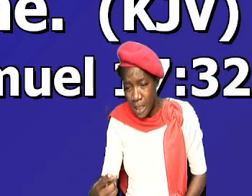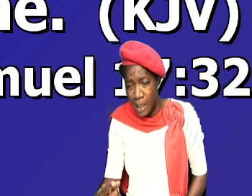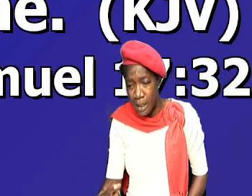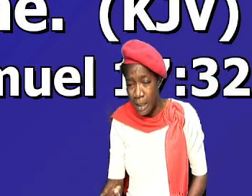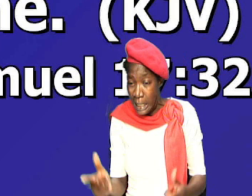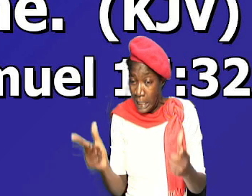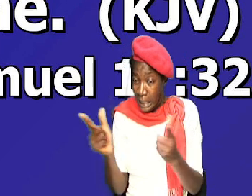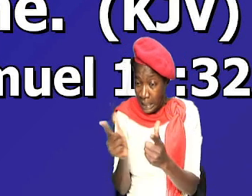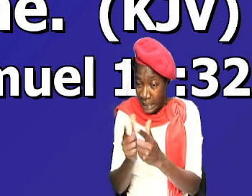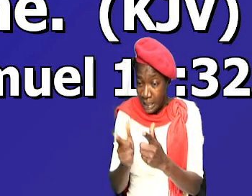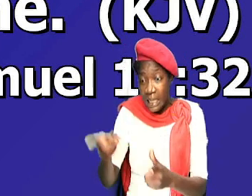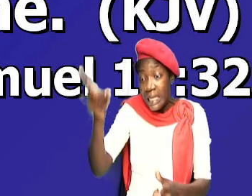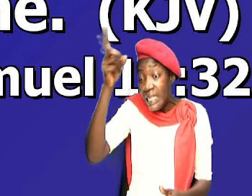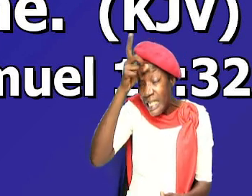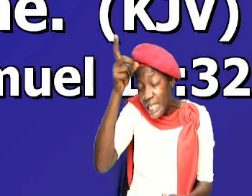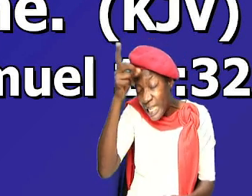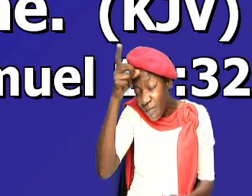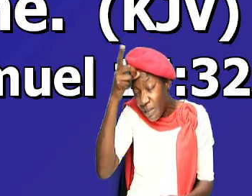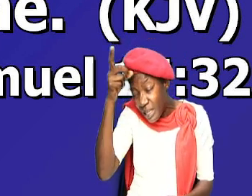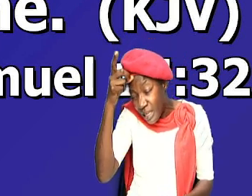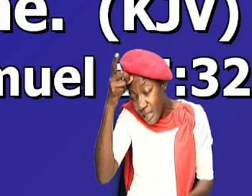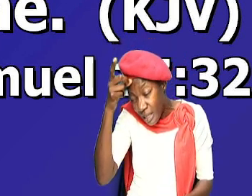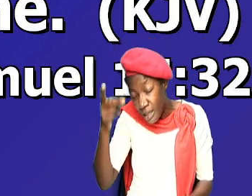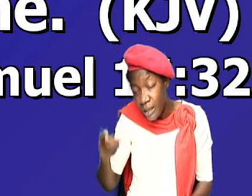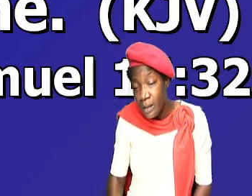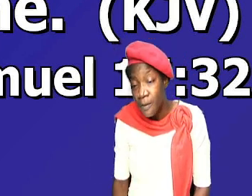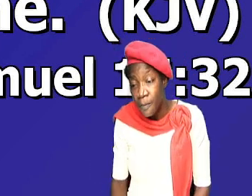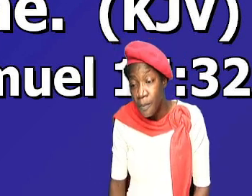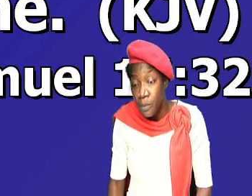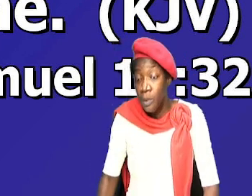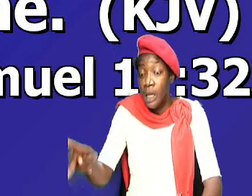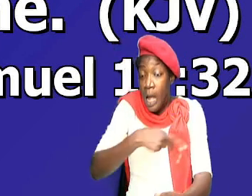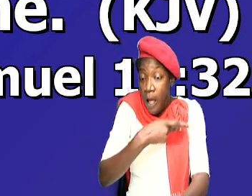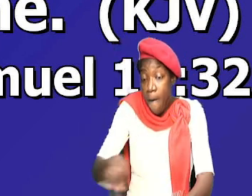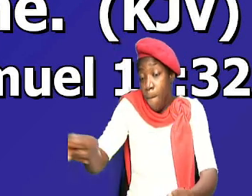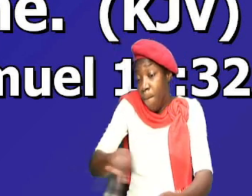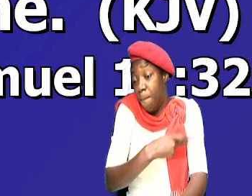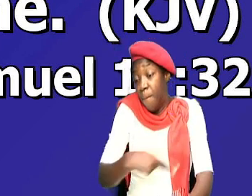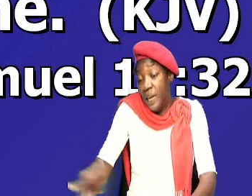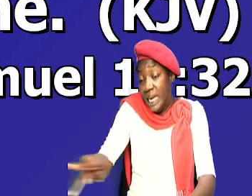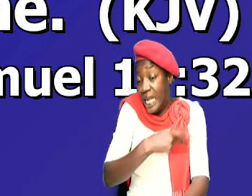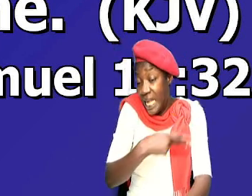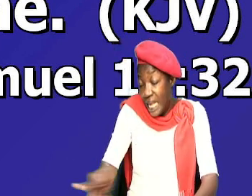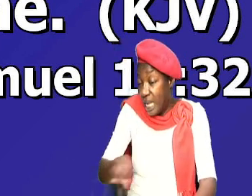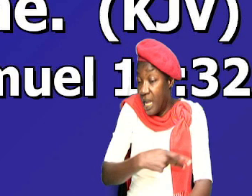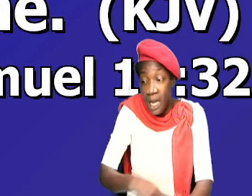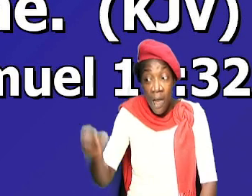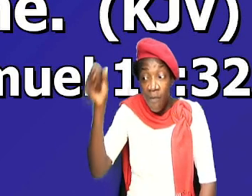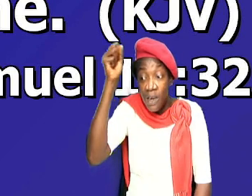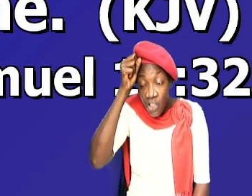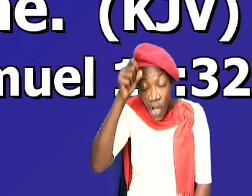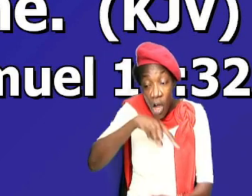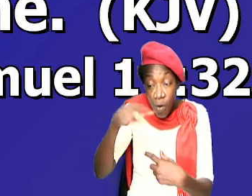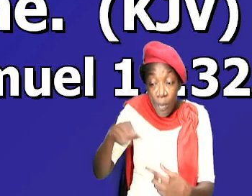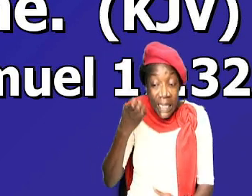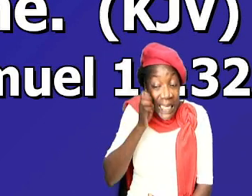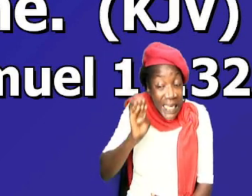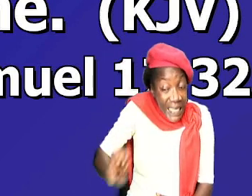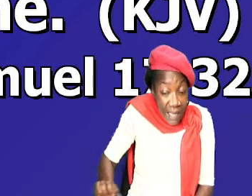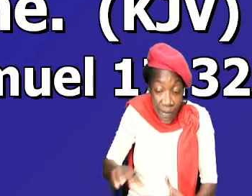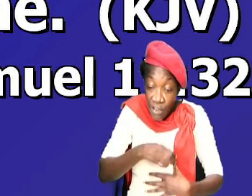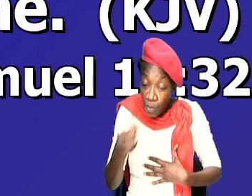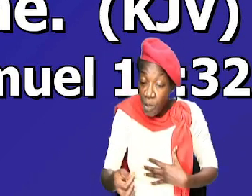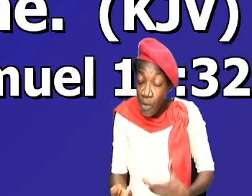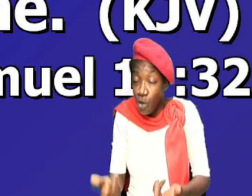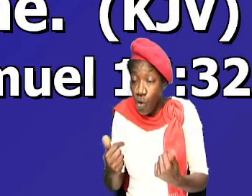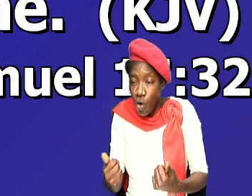When David came to him, you know, remember David was the one that played for him when the evil spirit came upon him. And when David came